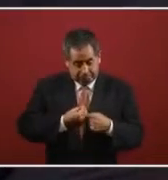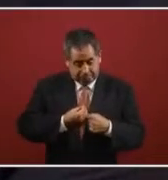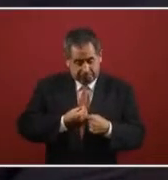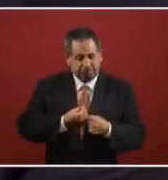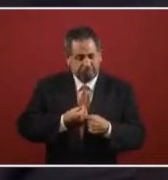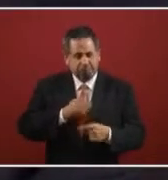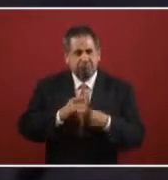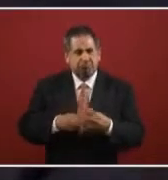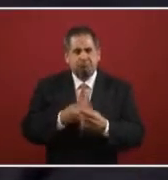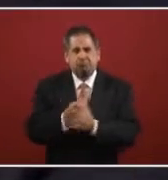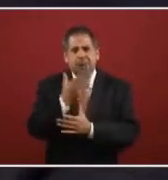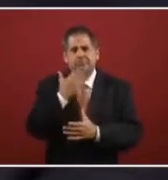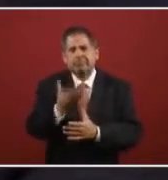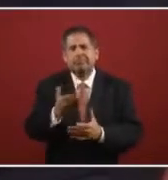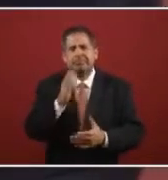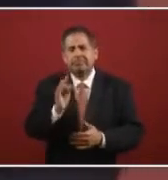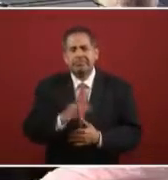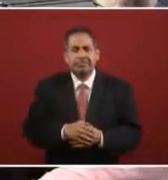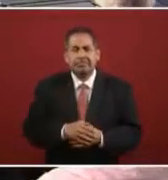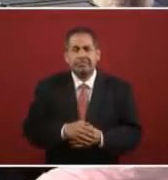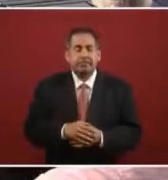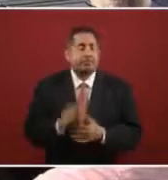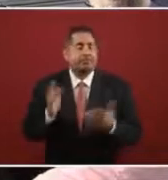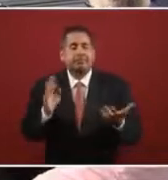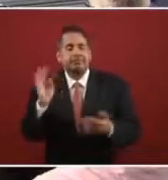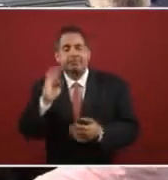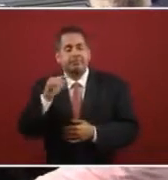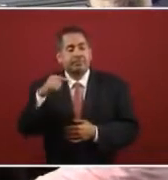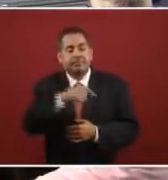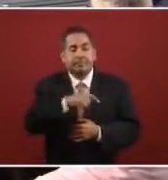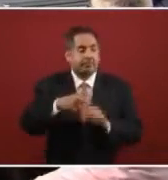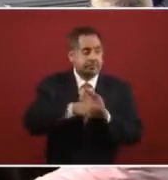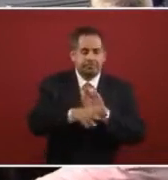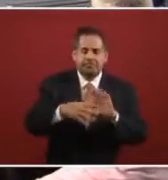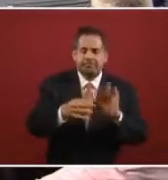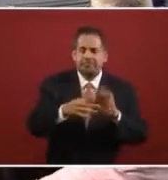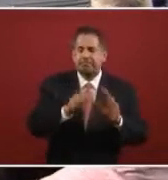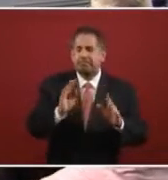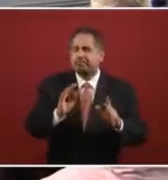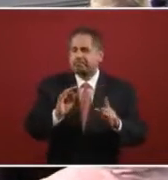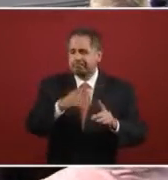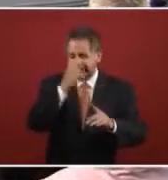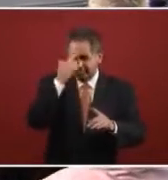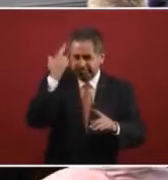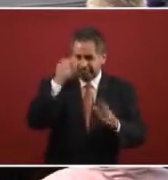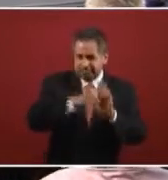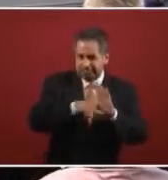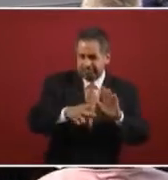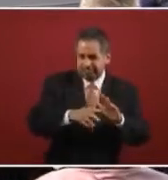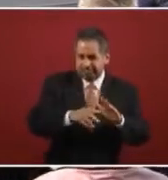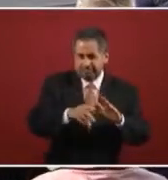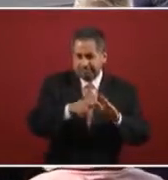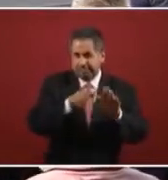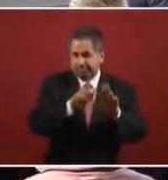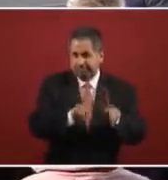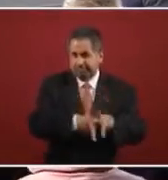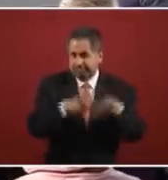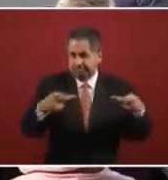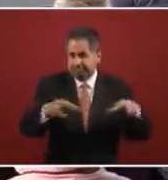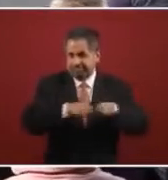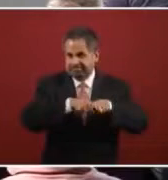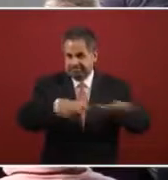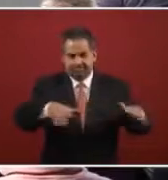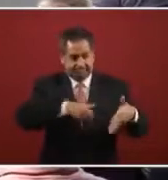Porque la resists primera supports. Imagine that Salió el- at first when it came out nota they had a en un note periódico in